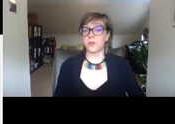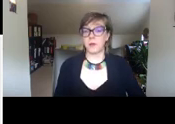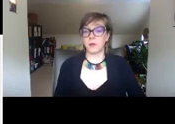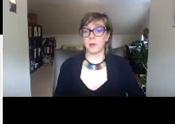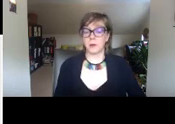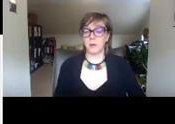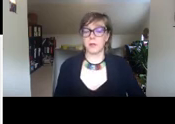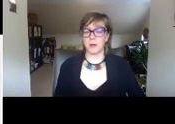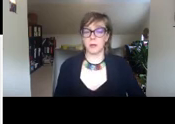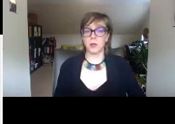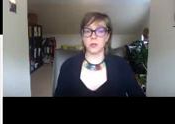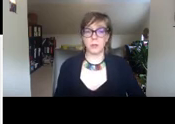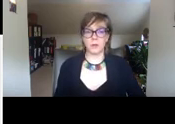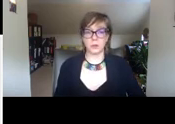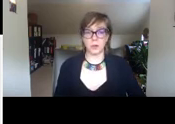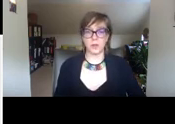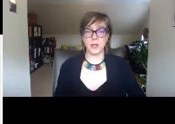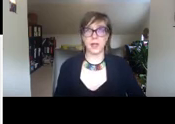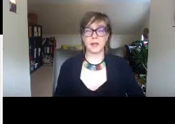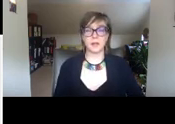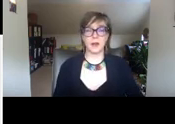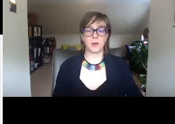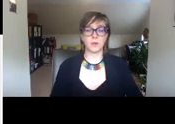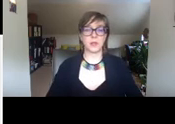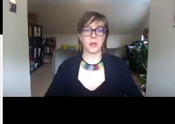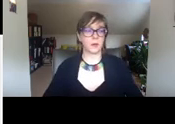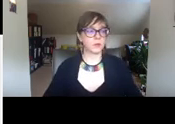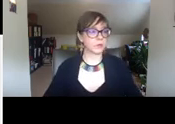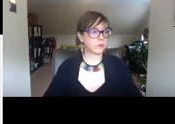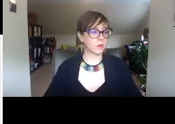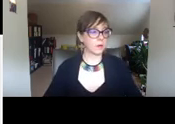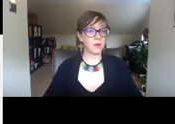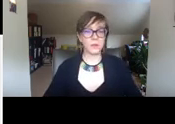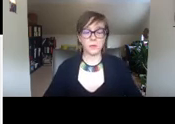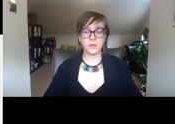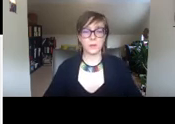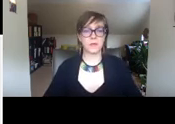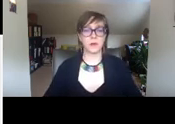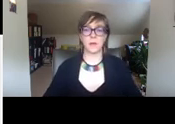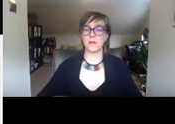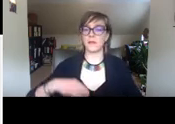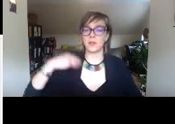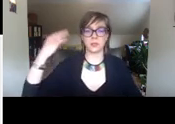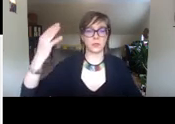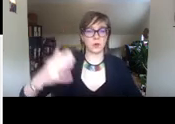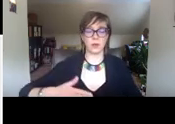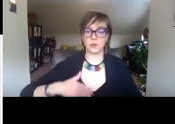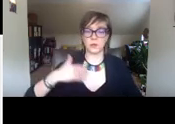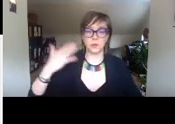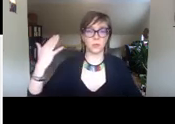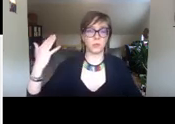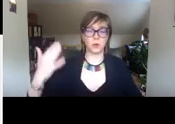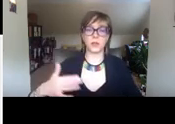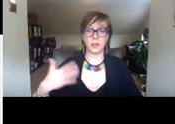There's just been a large number of stories, and I was interviewed for some of them, and then they just